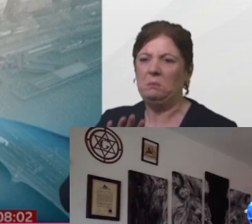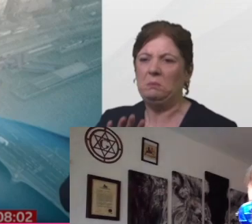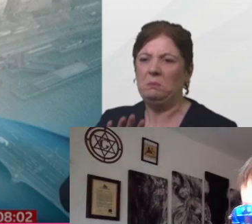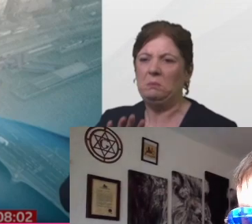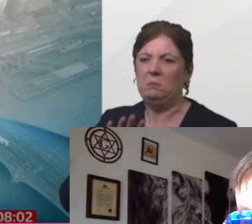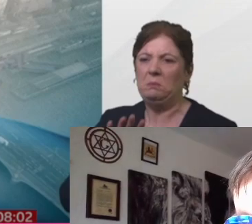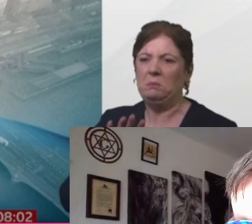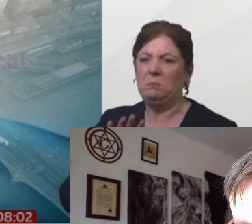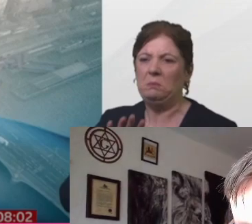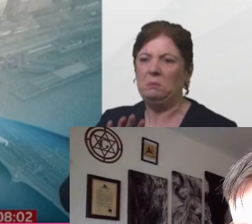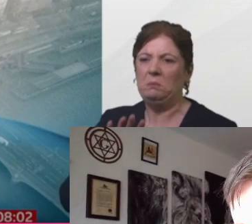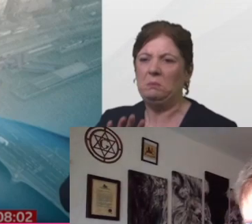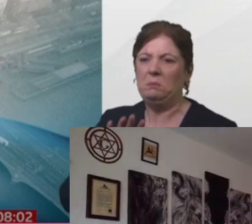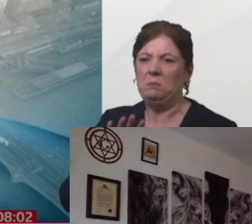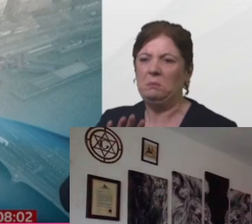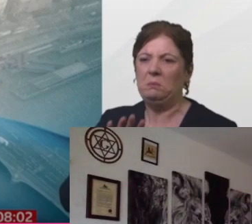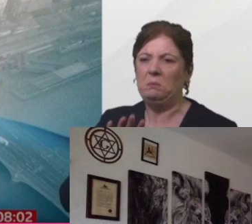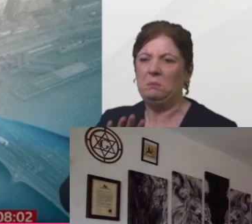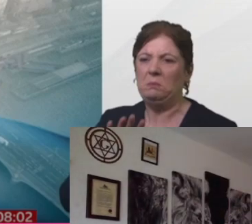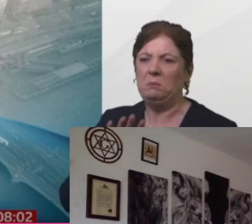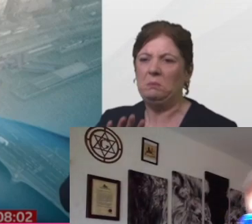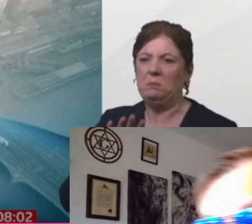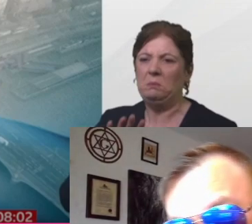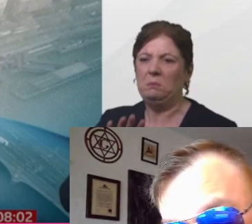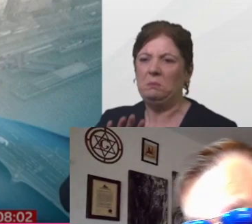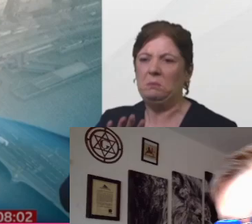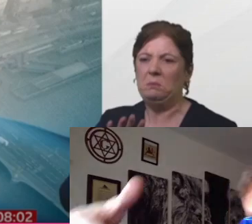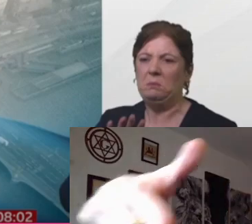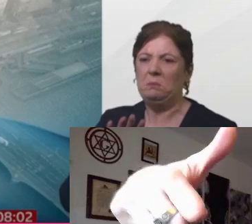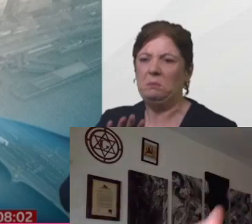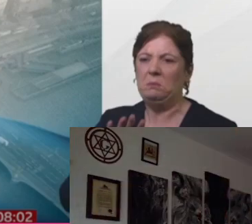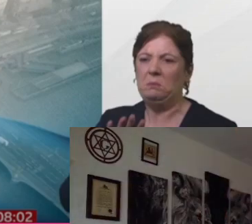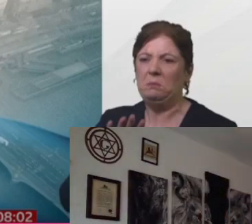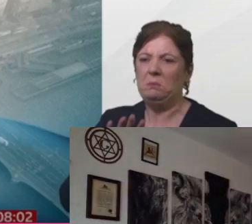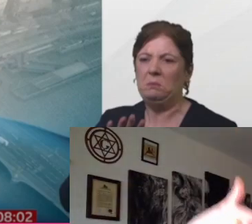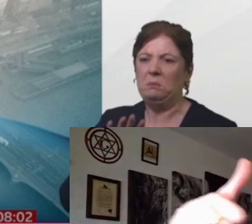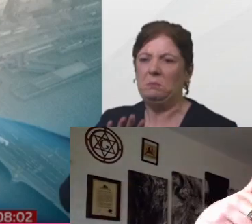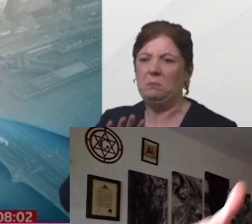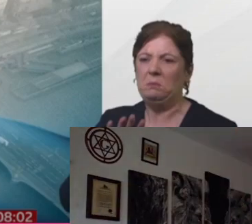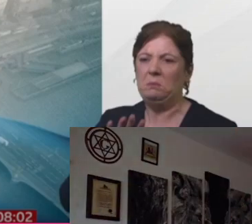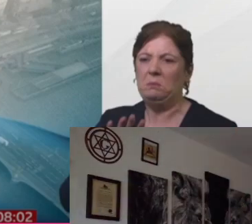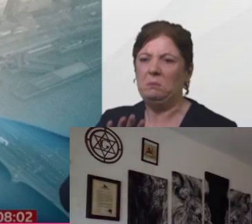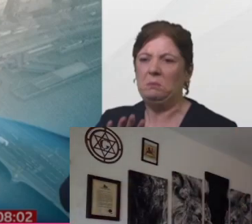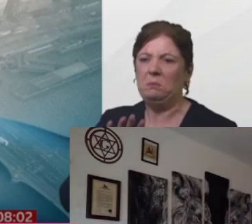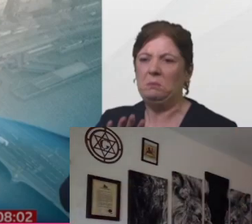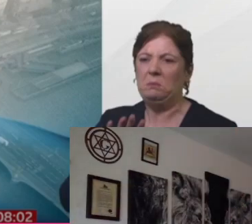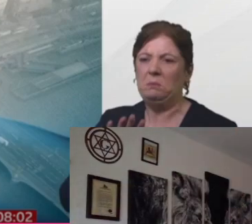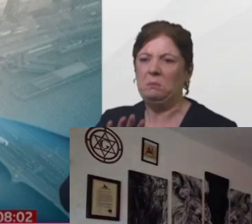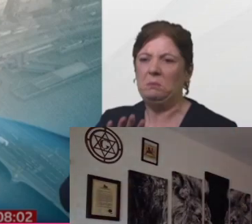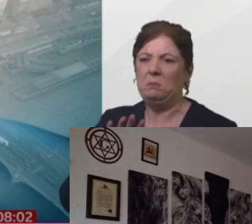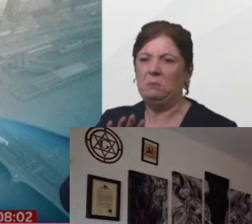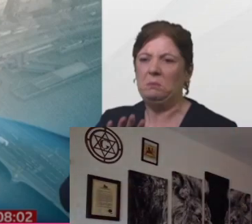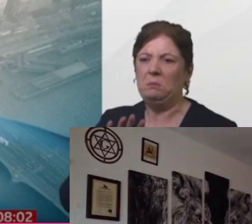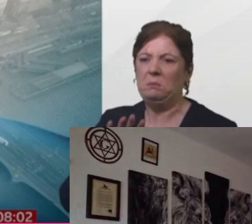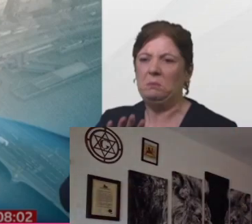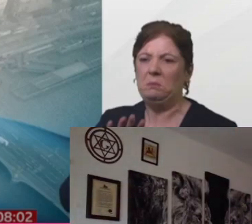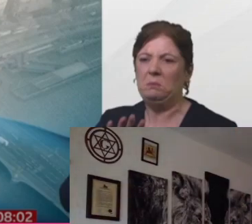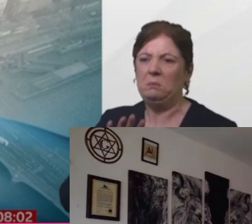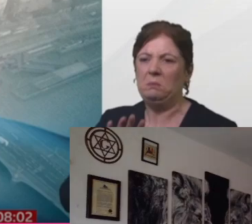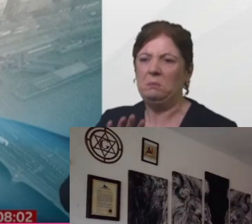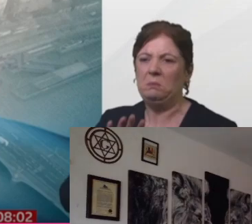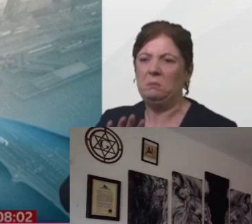in from the majority of them to live. Well done, God. Well done, God. You couldn't have got them a wee more